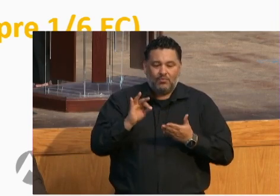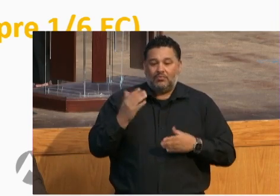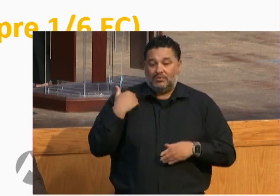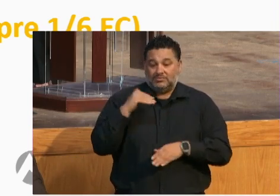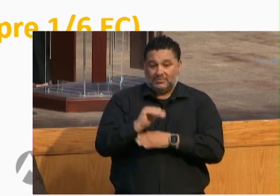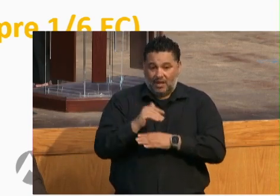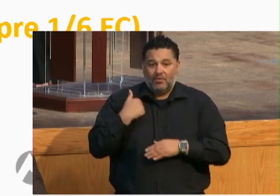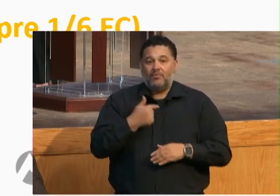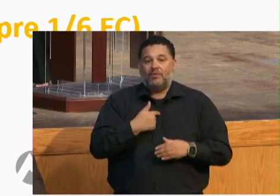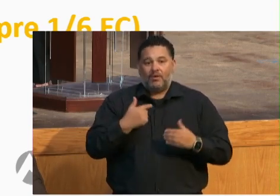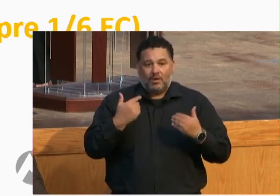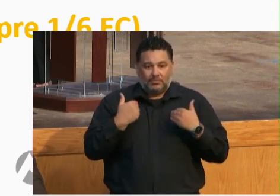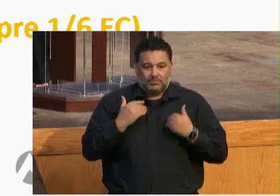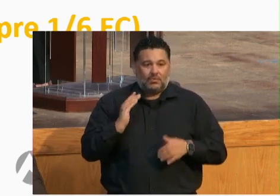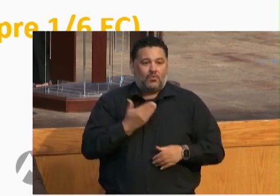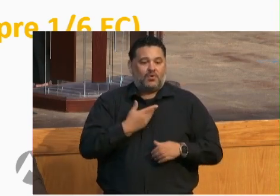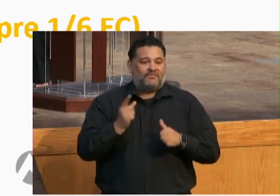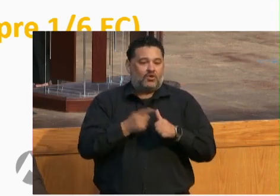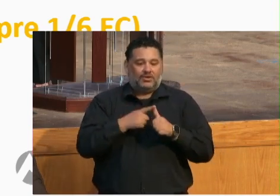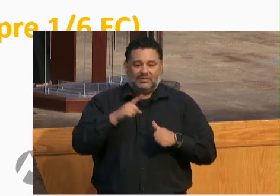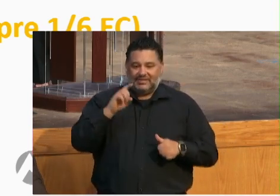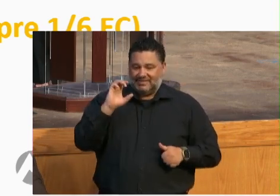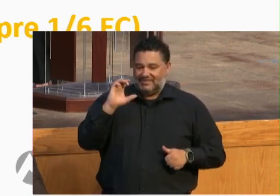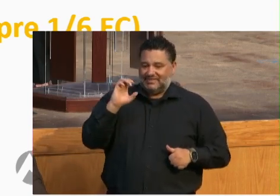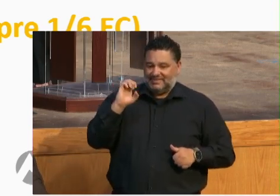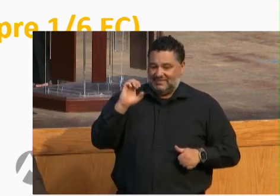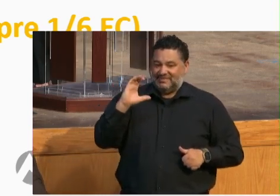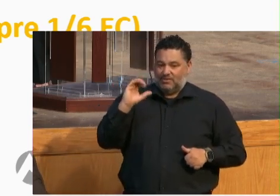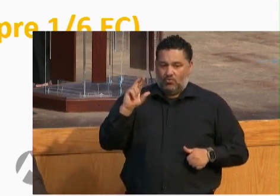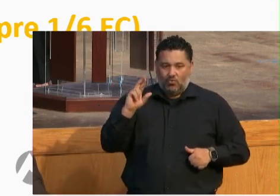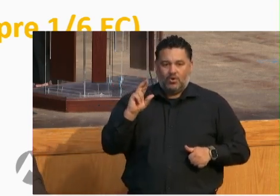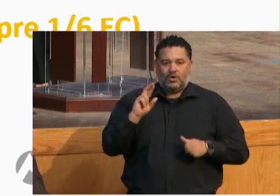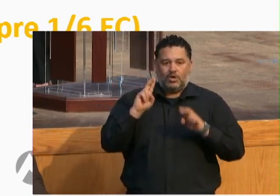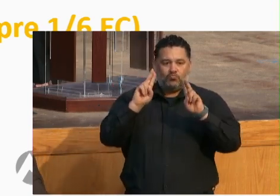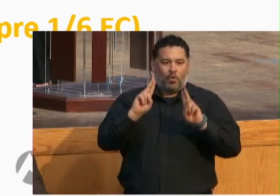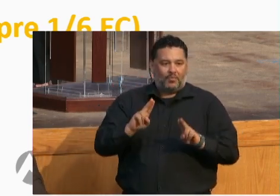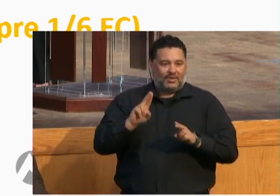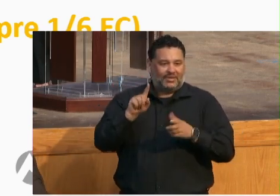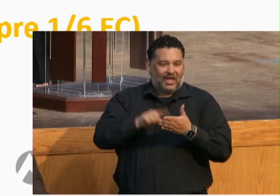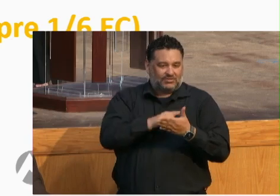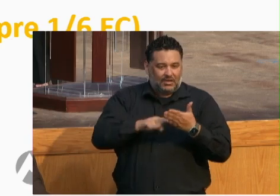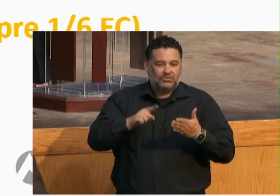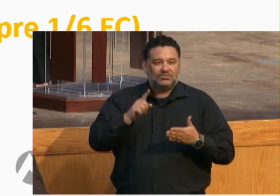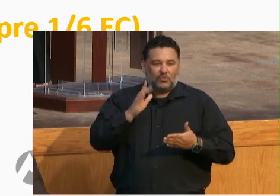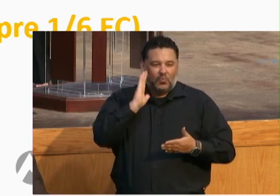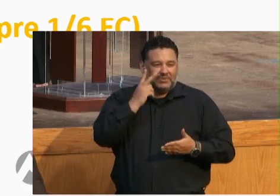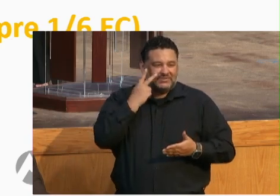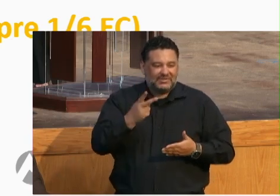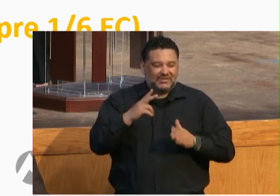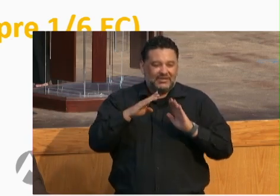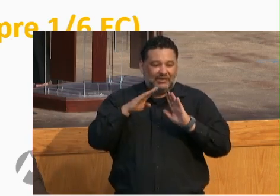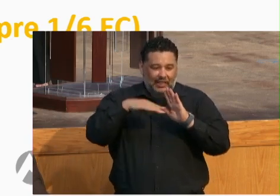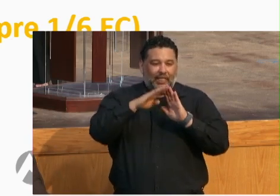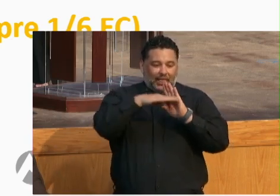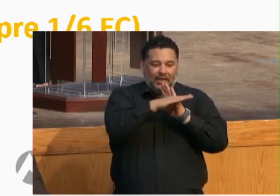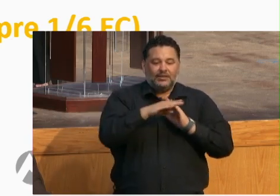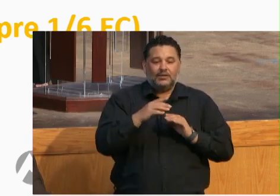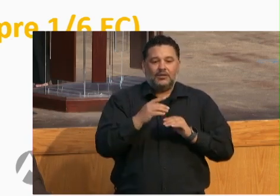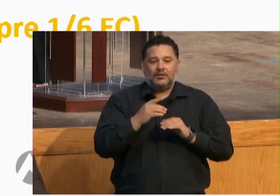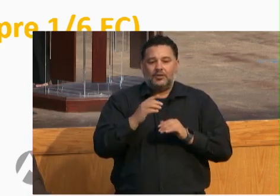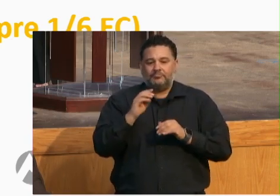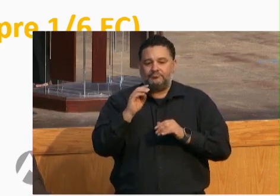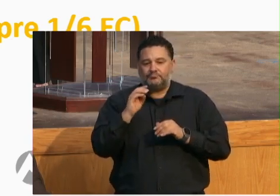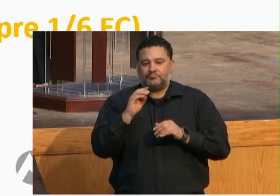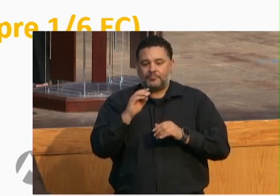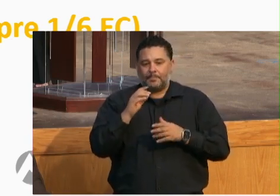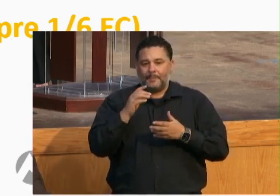we did have our first EC, or enrollment cancellation. So you will see some fluctuation in Mark's next report, and